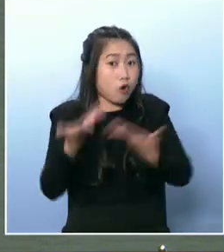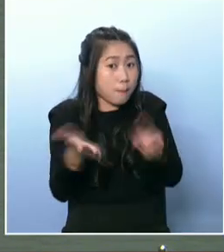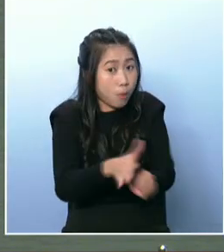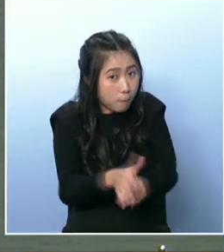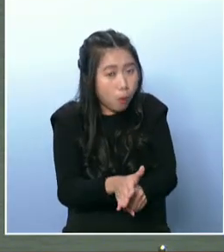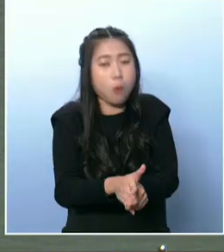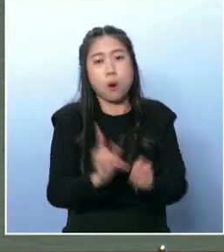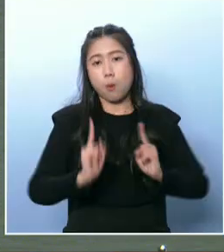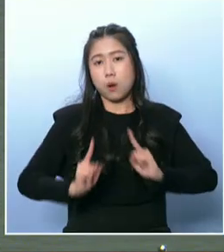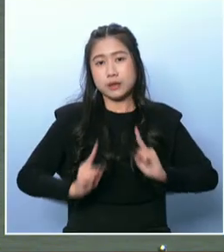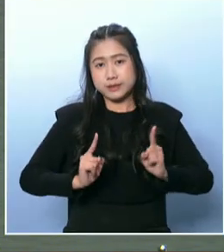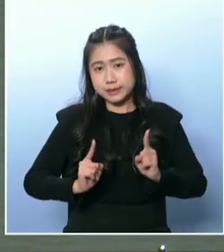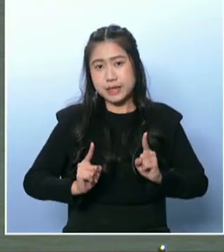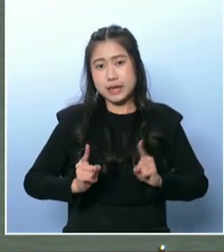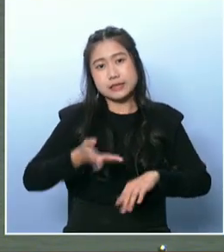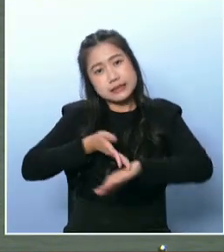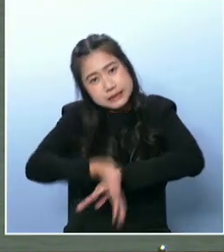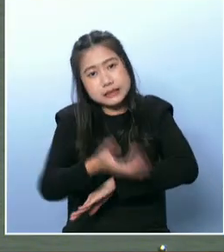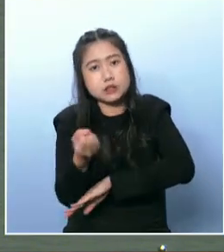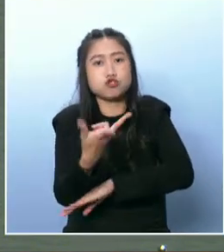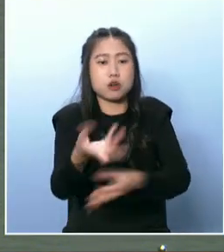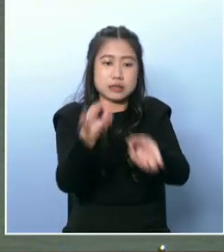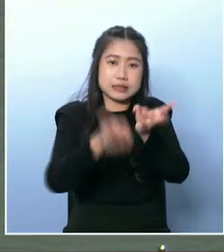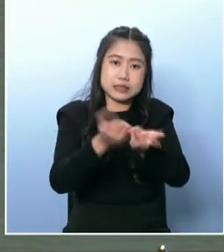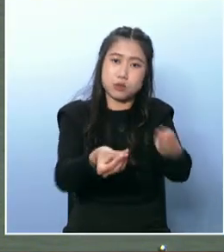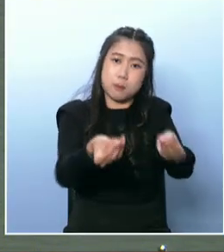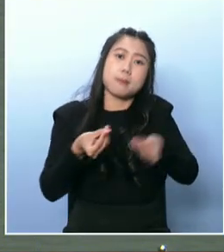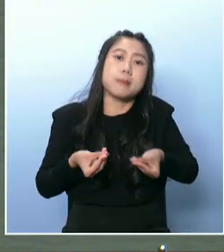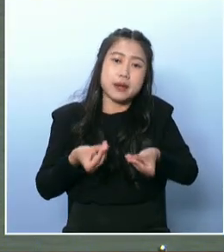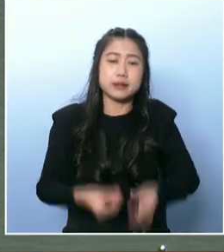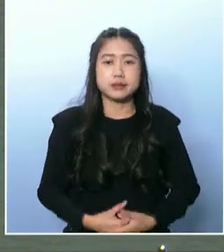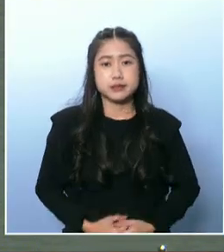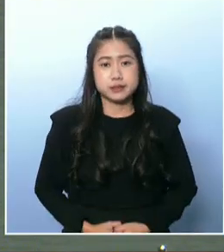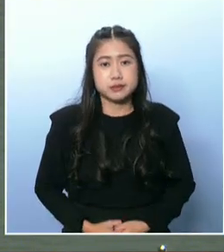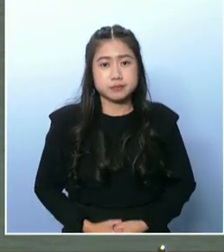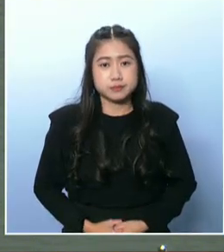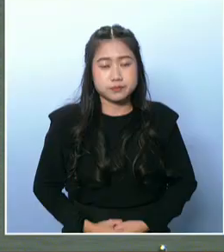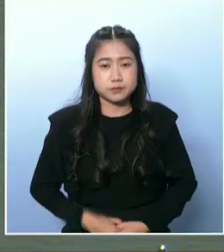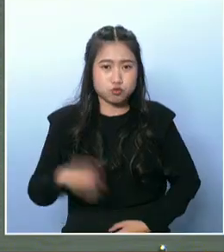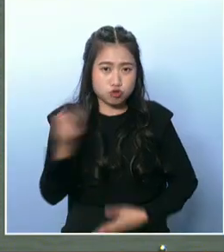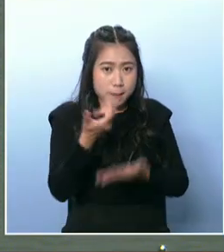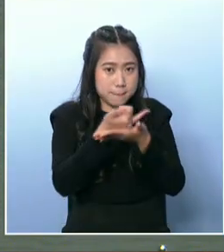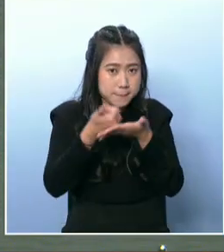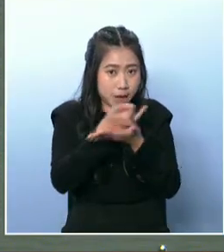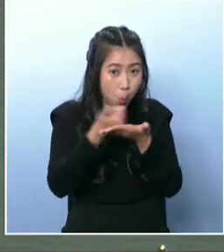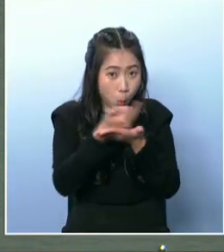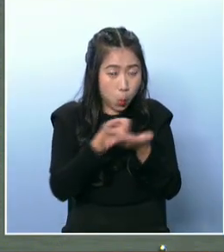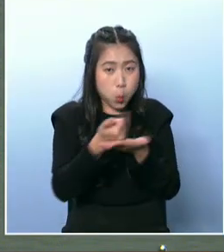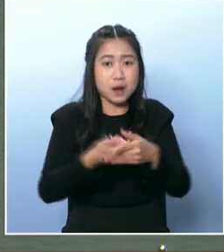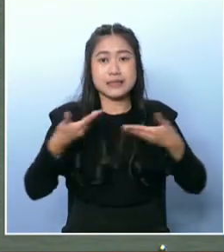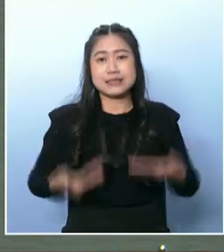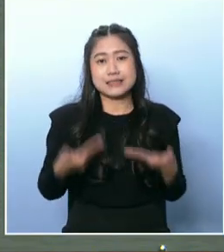the paper. So can the administration supplement on that? If not, please provide the information in writing